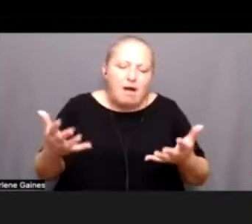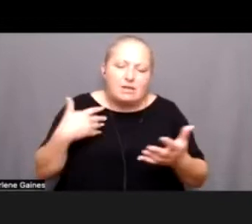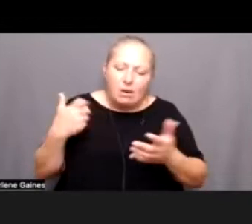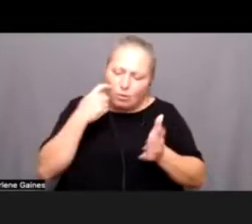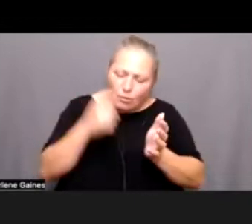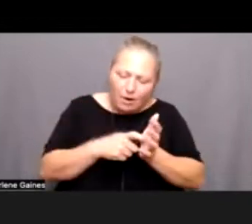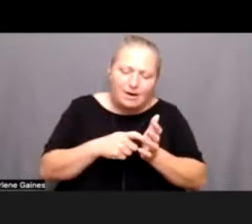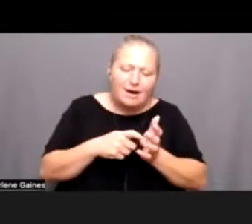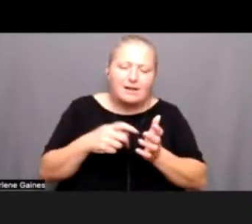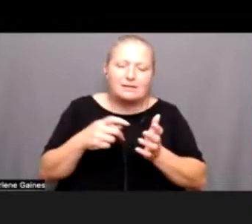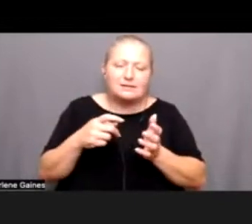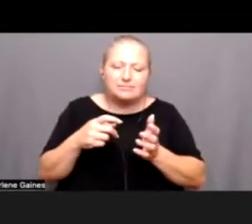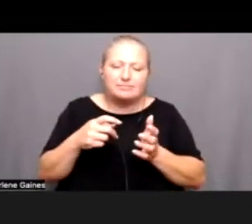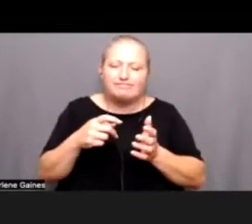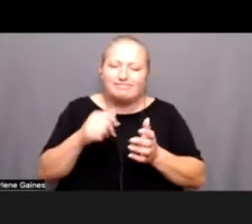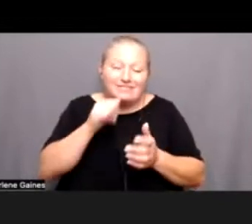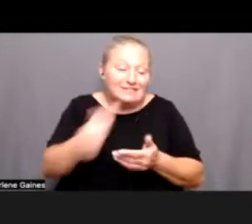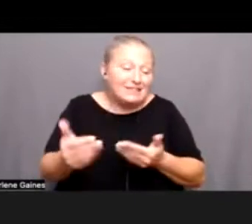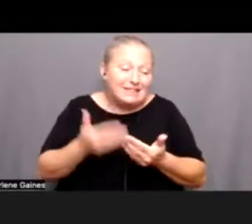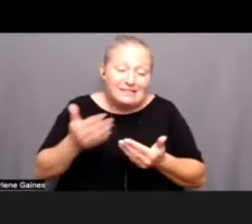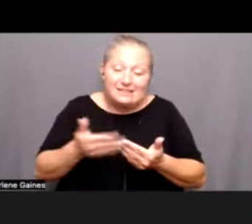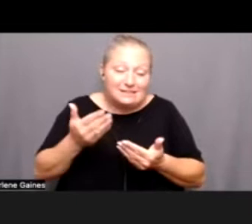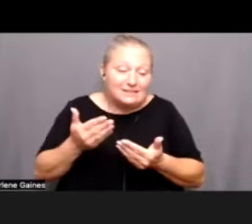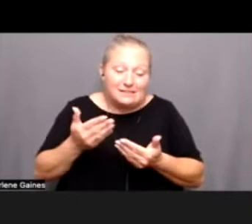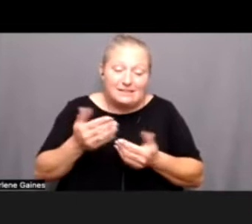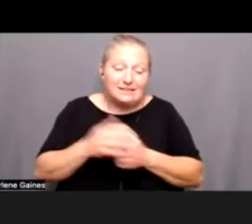recognize that it's not easy. And